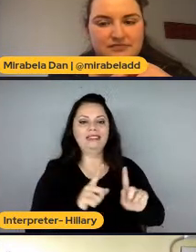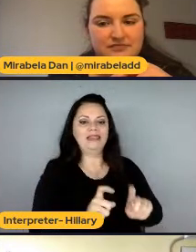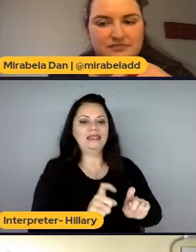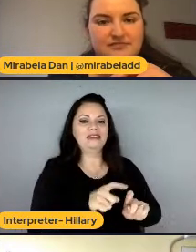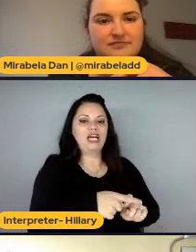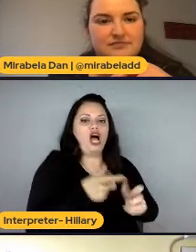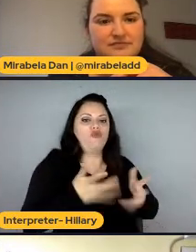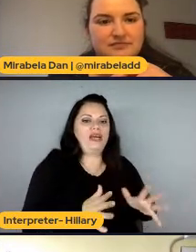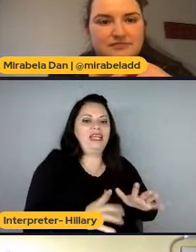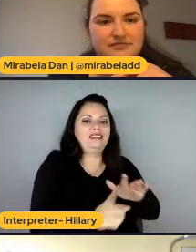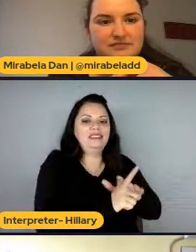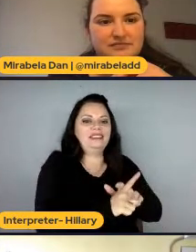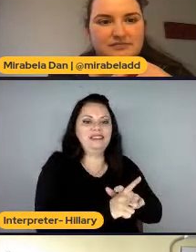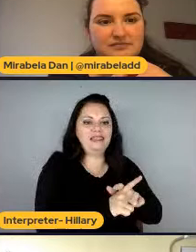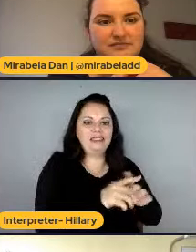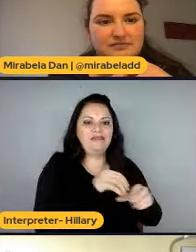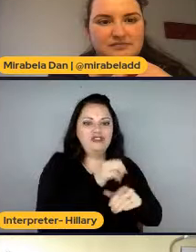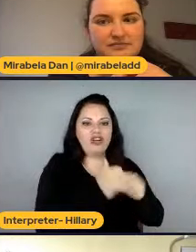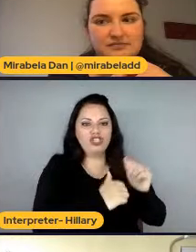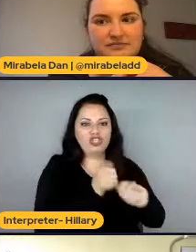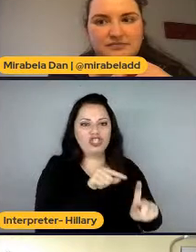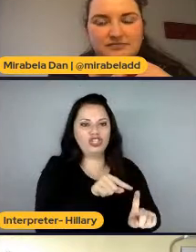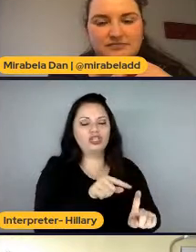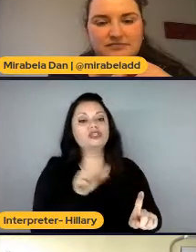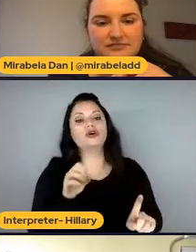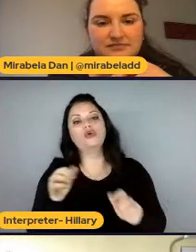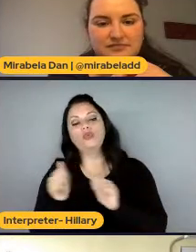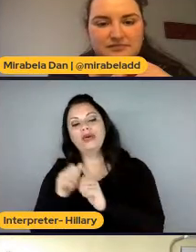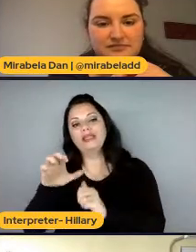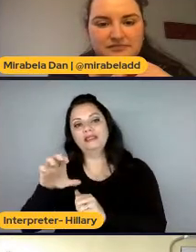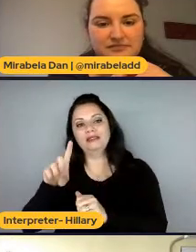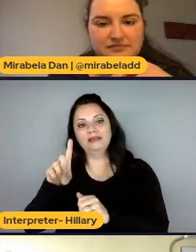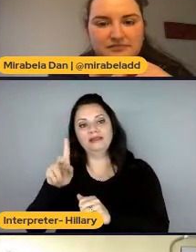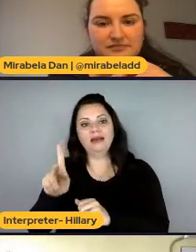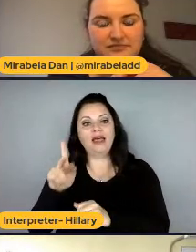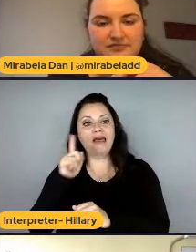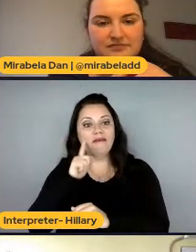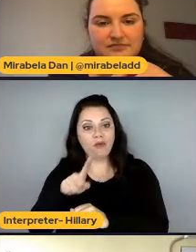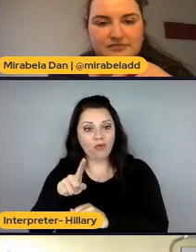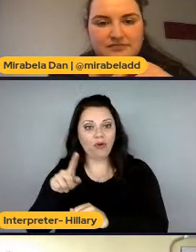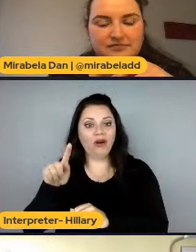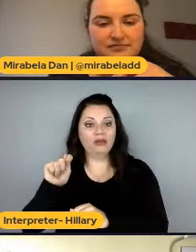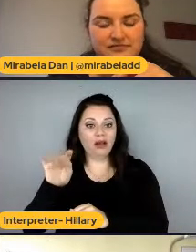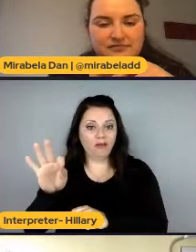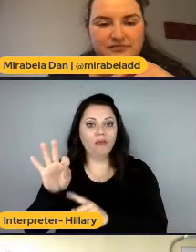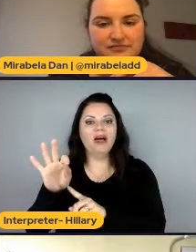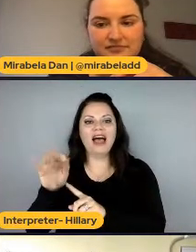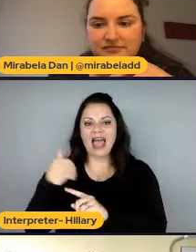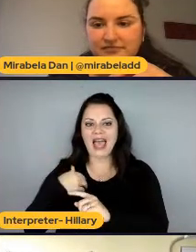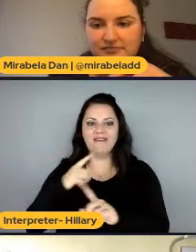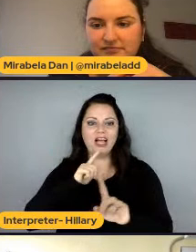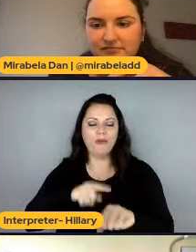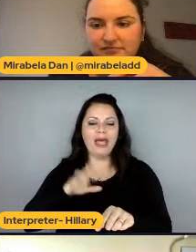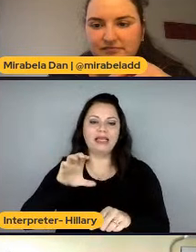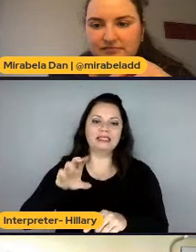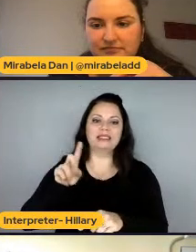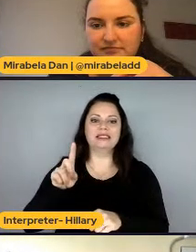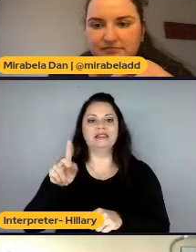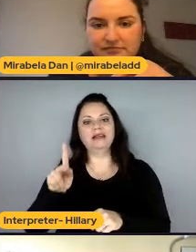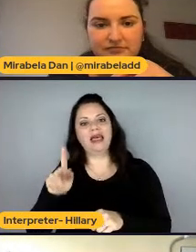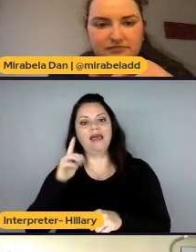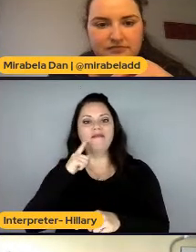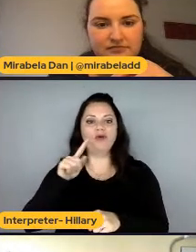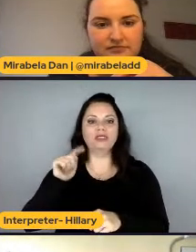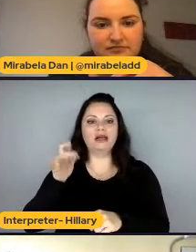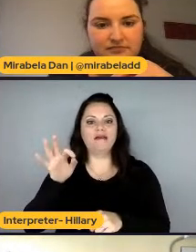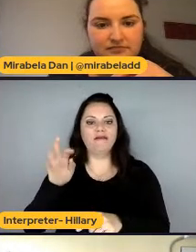infrastructure. So with the CDK for Terraform, I have this command CDK for Terraform deploy,